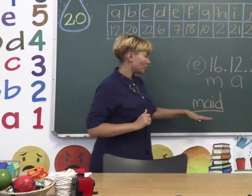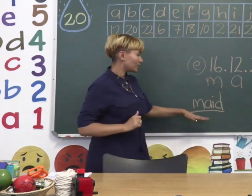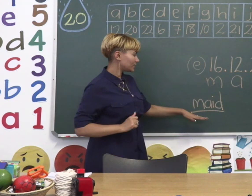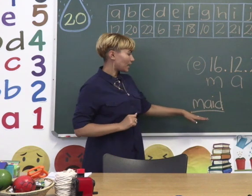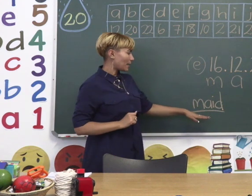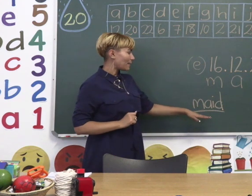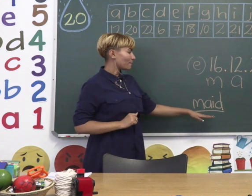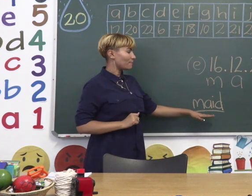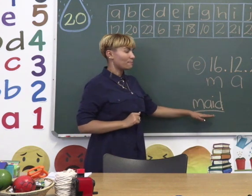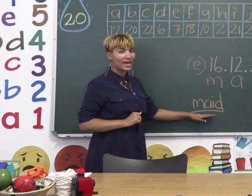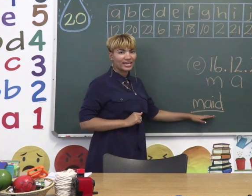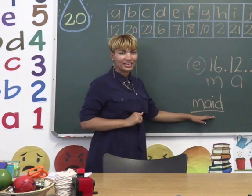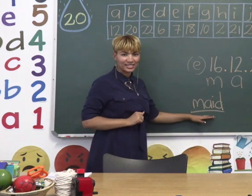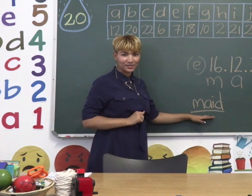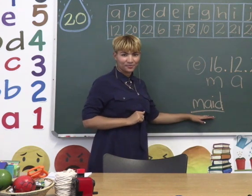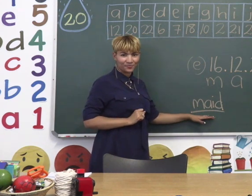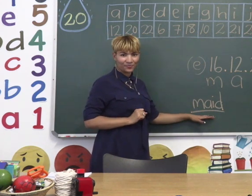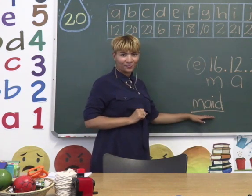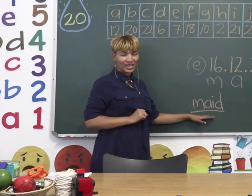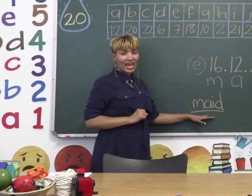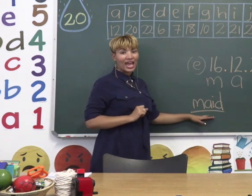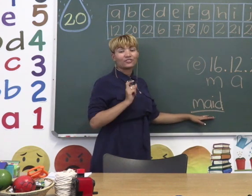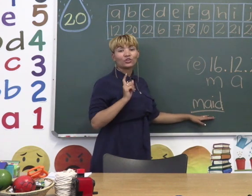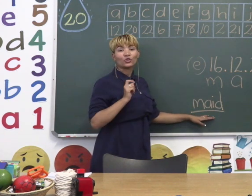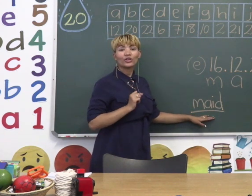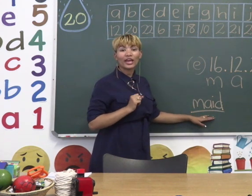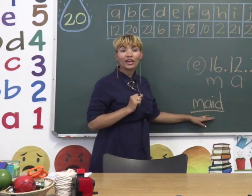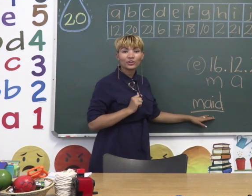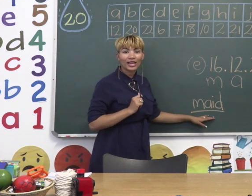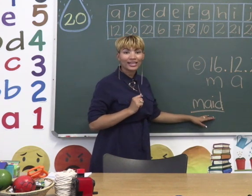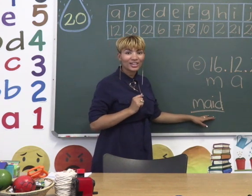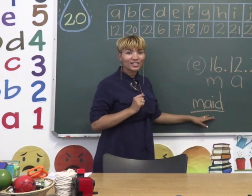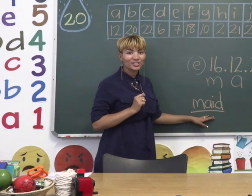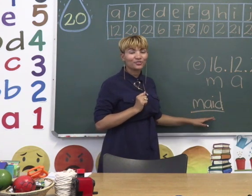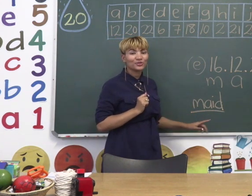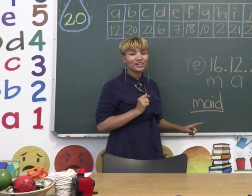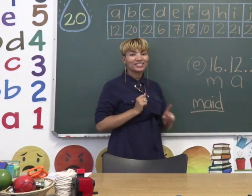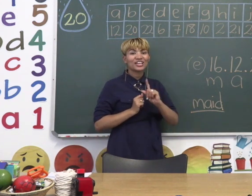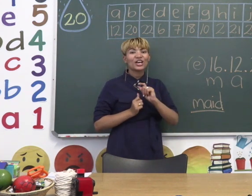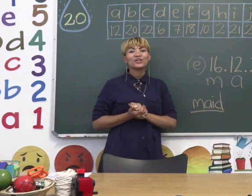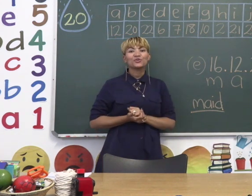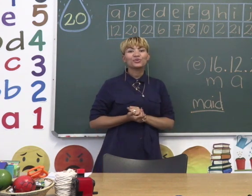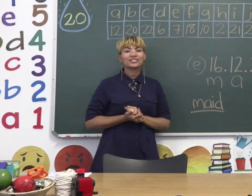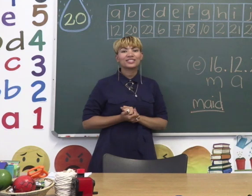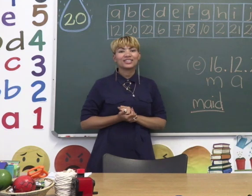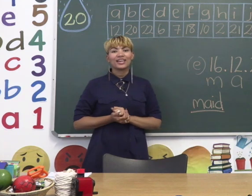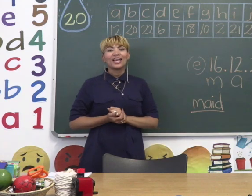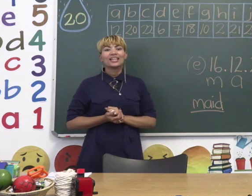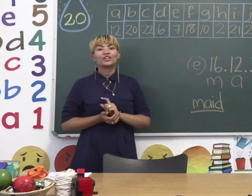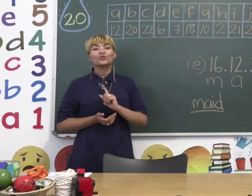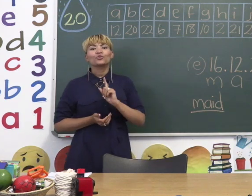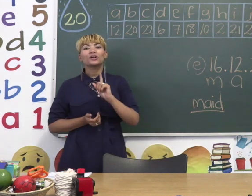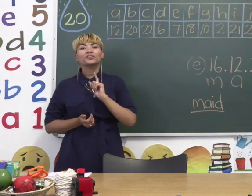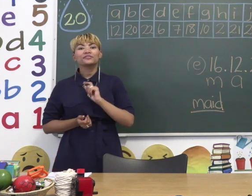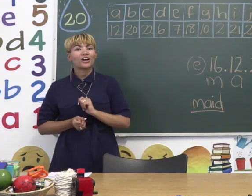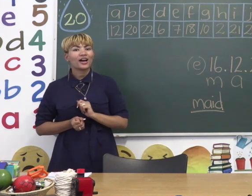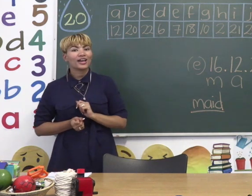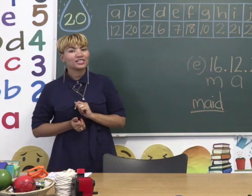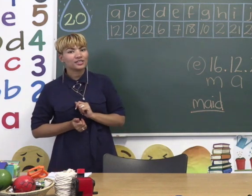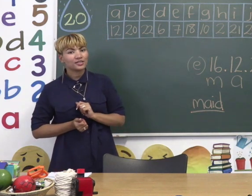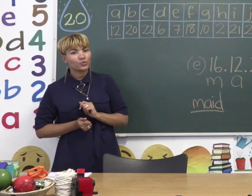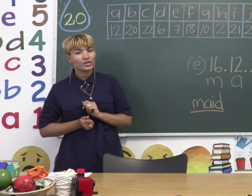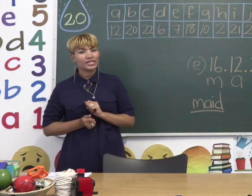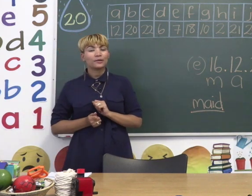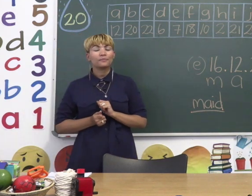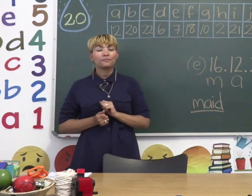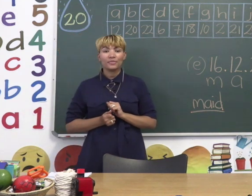the word made. And if you look carefully at the list of words, you will see that you will